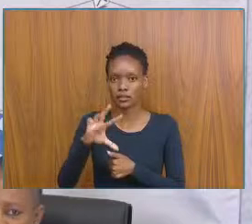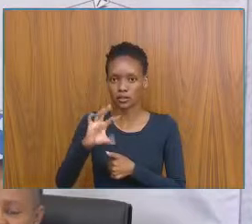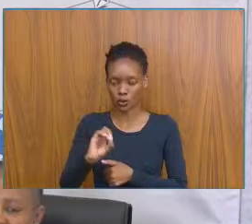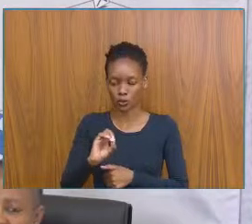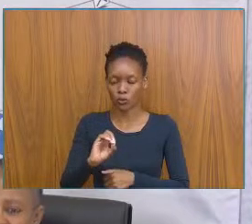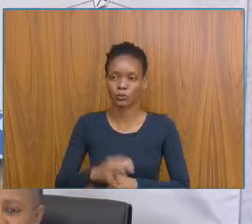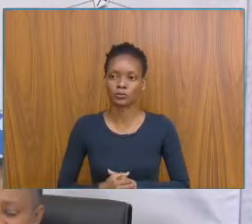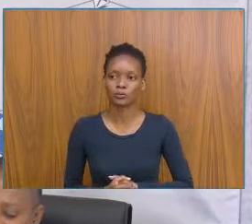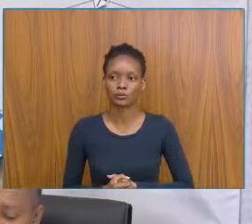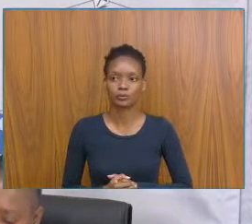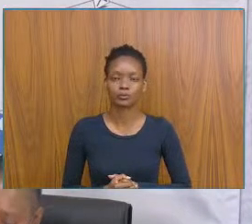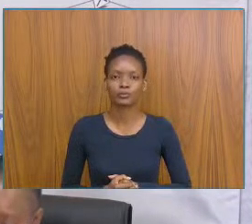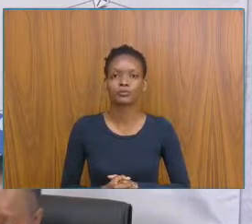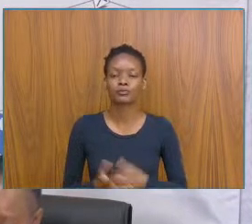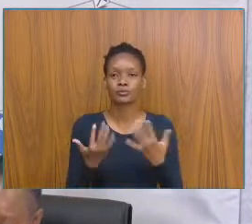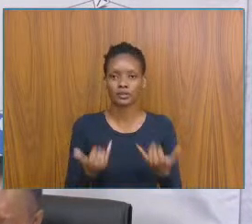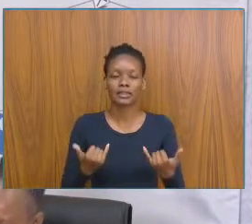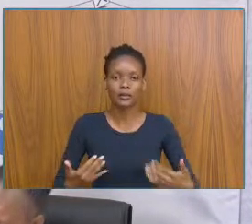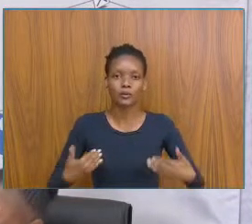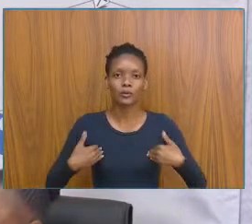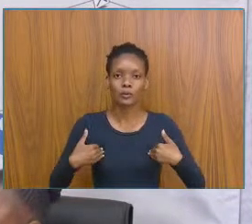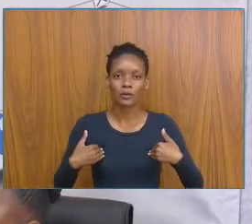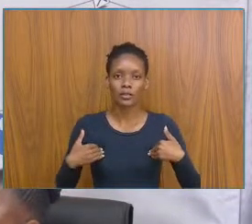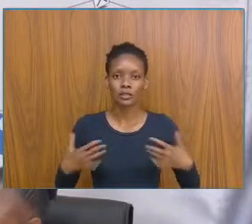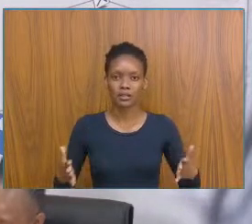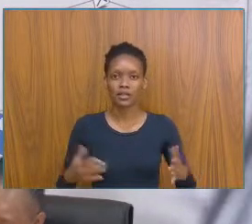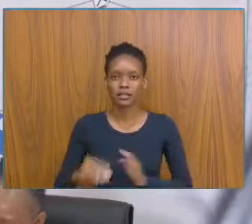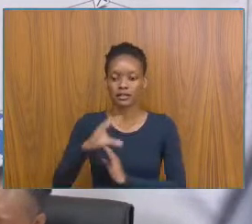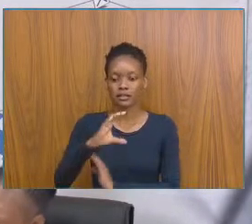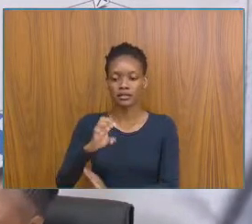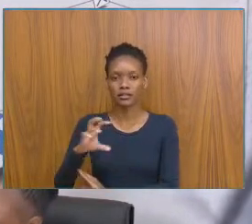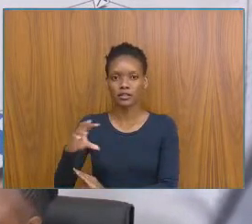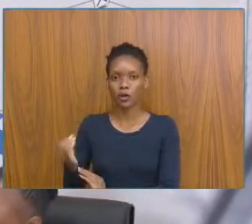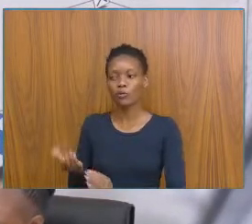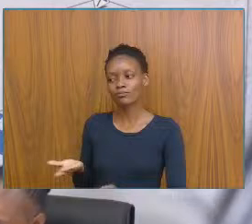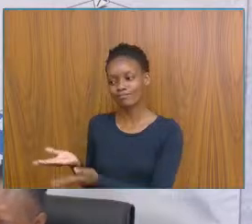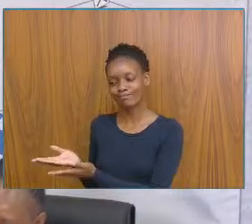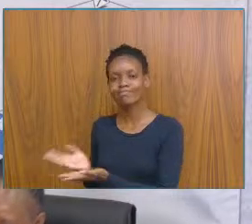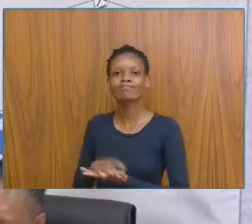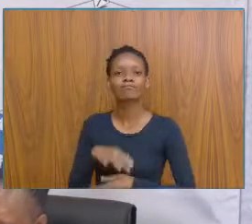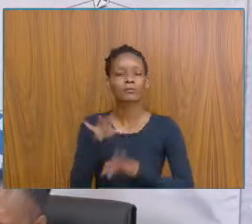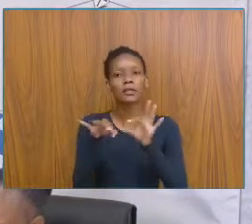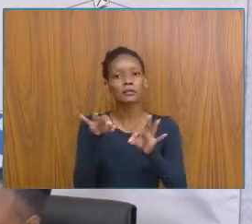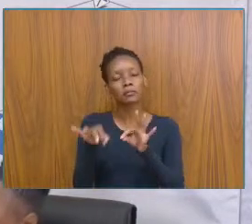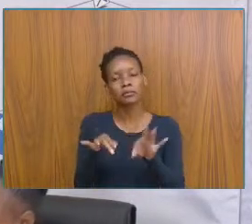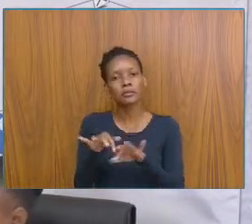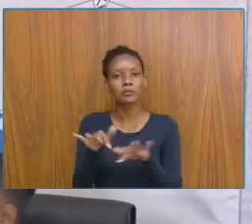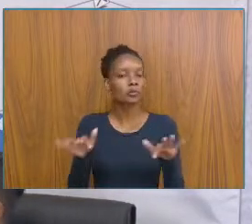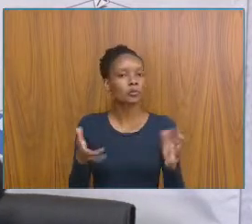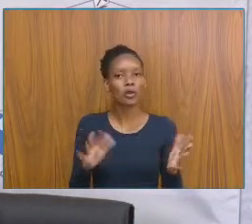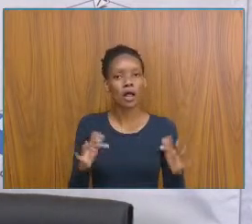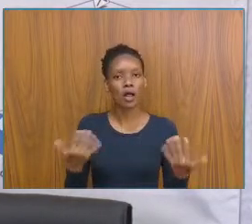that note, let's get the show on the road. CEO, let us brief the nation. Thank you.